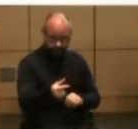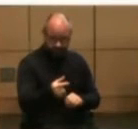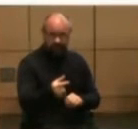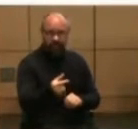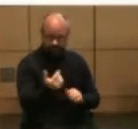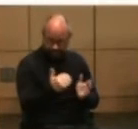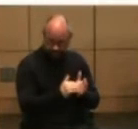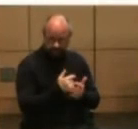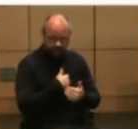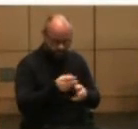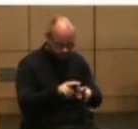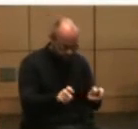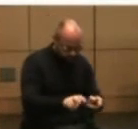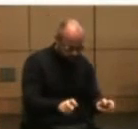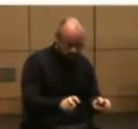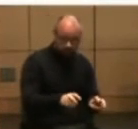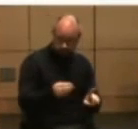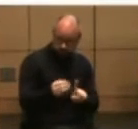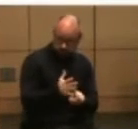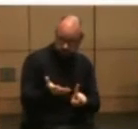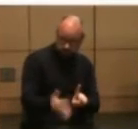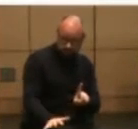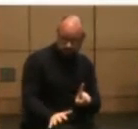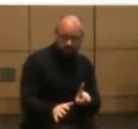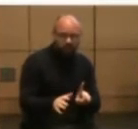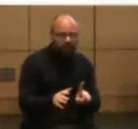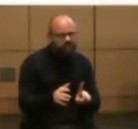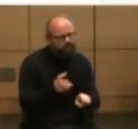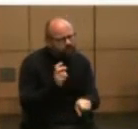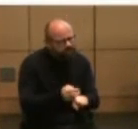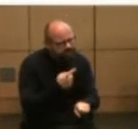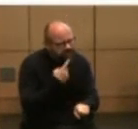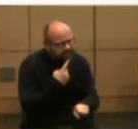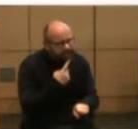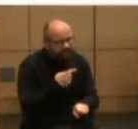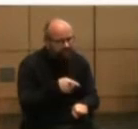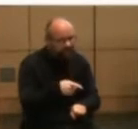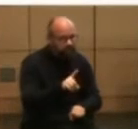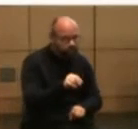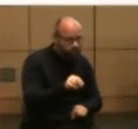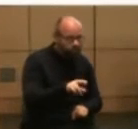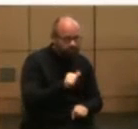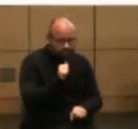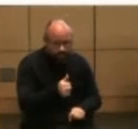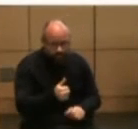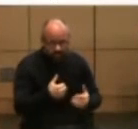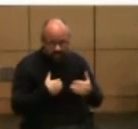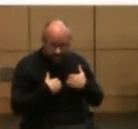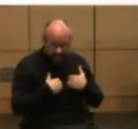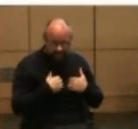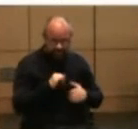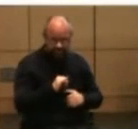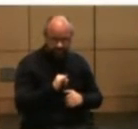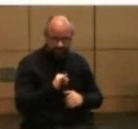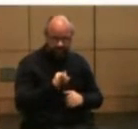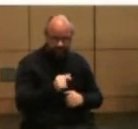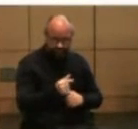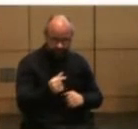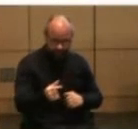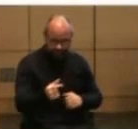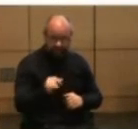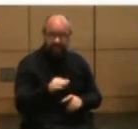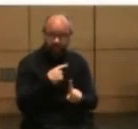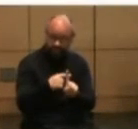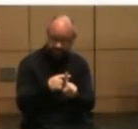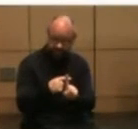to see if they've been exposed. What's nice, it's hard to say that they do or do not have congenital CMV if it's positive. However,